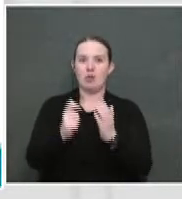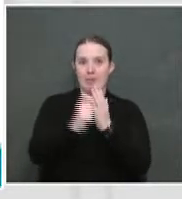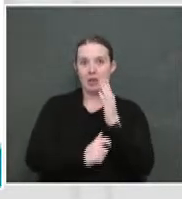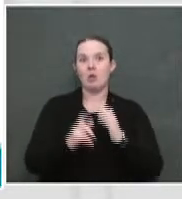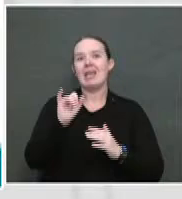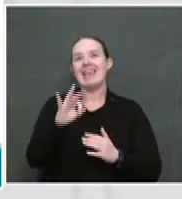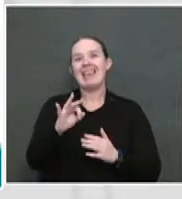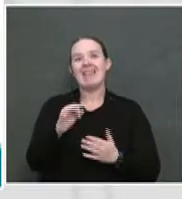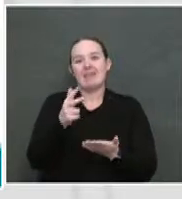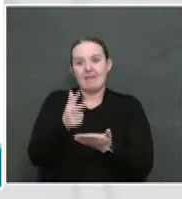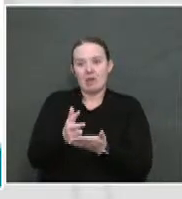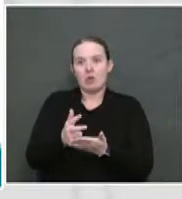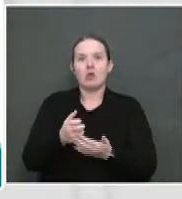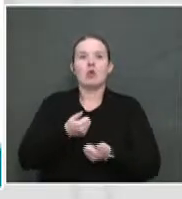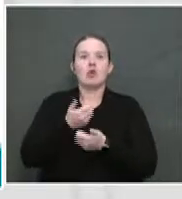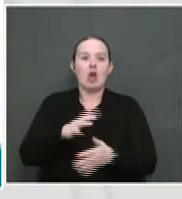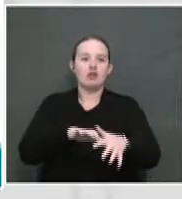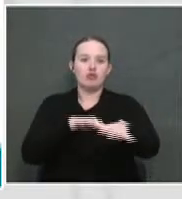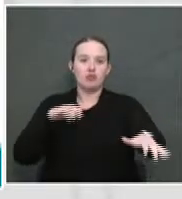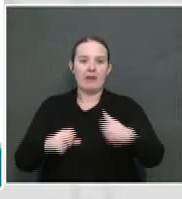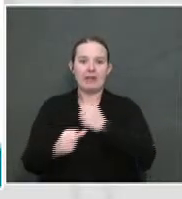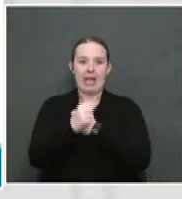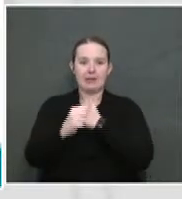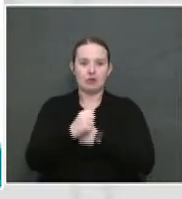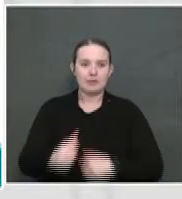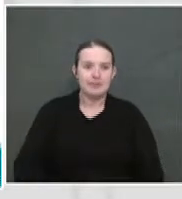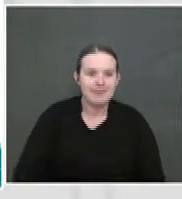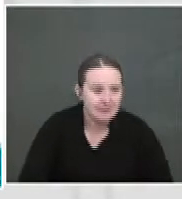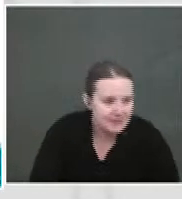as when vehicles pose a traffic hazard.